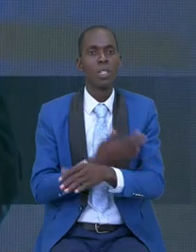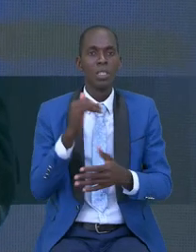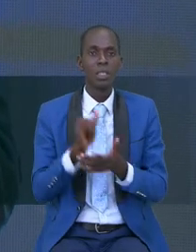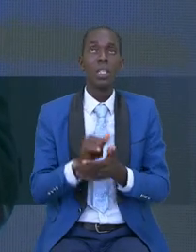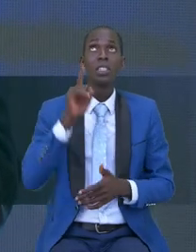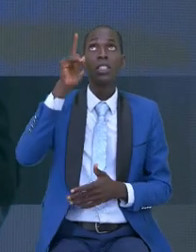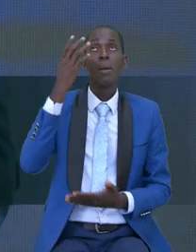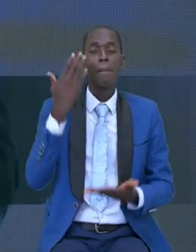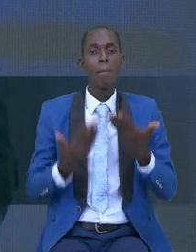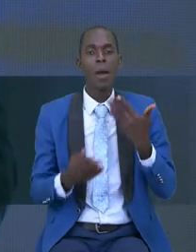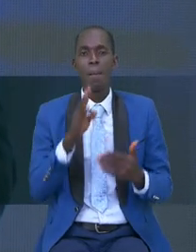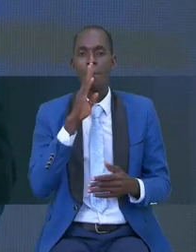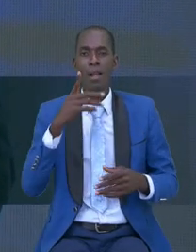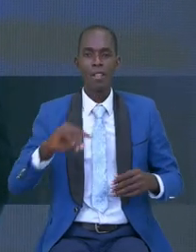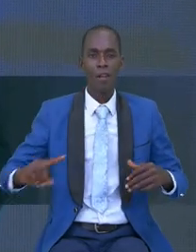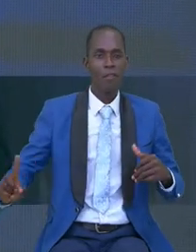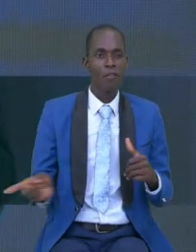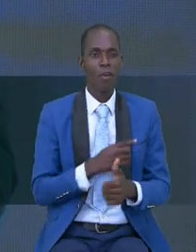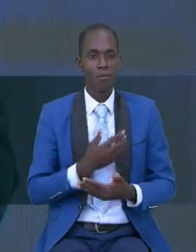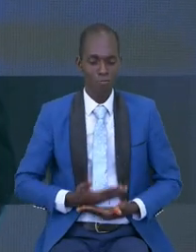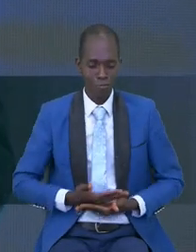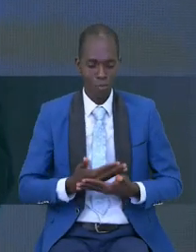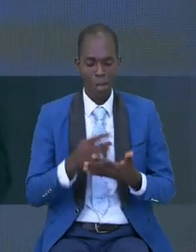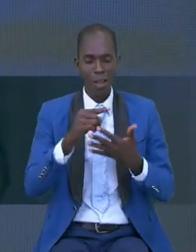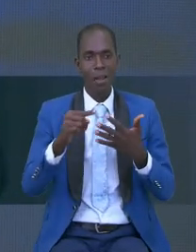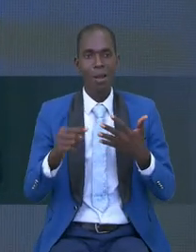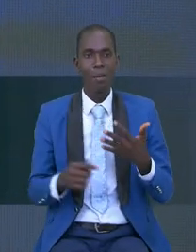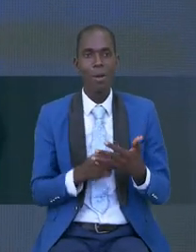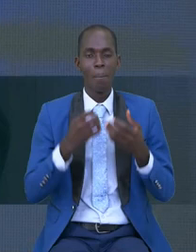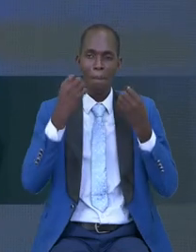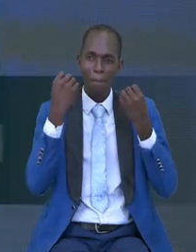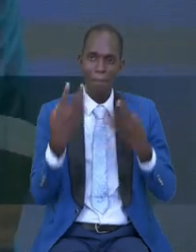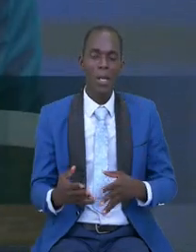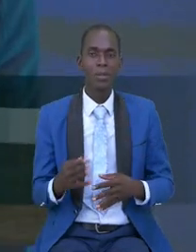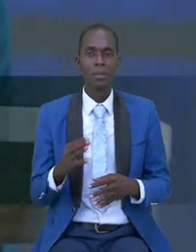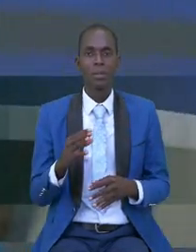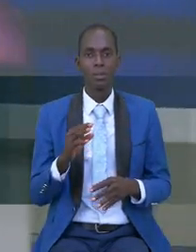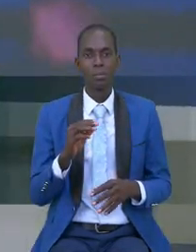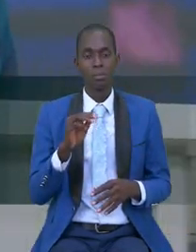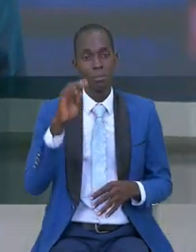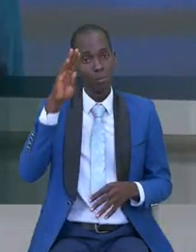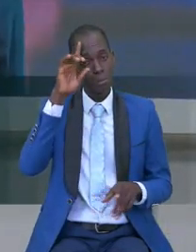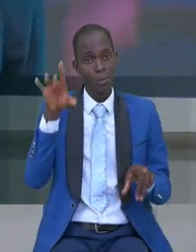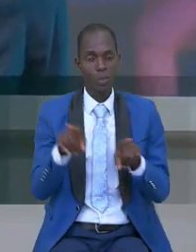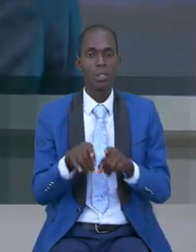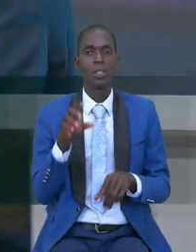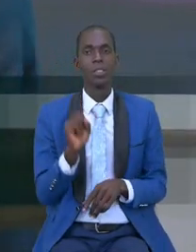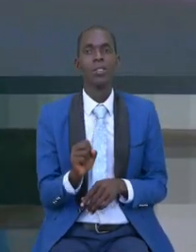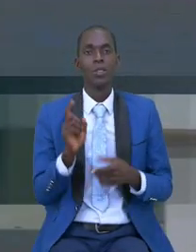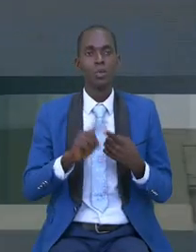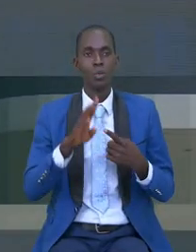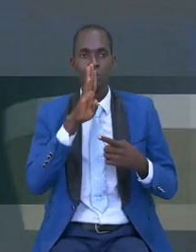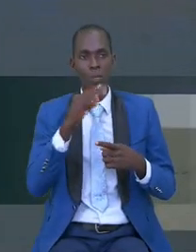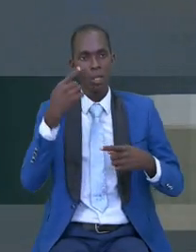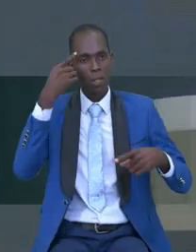the firstborn among many brethren. To be conformed to the